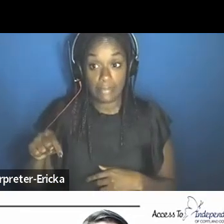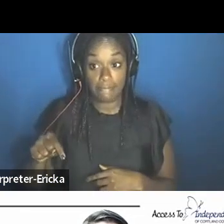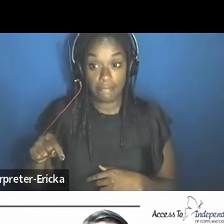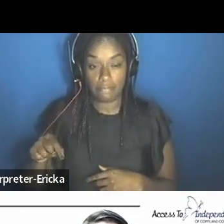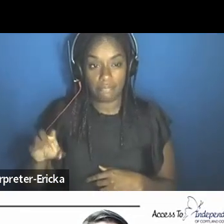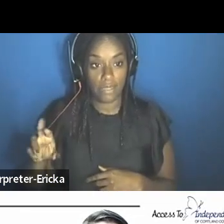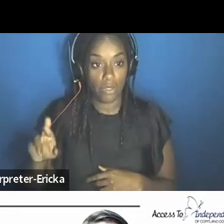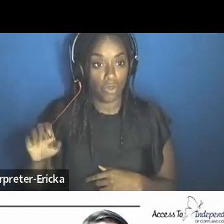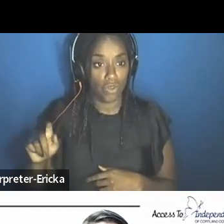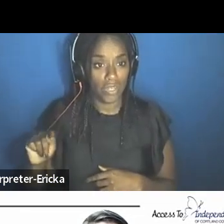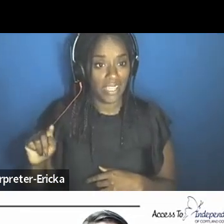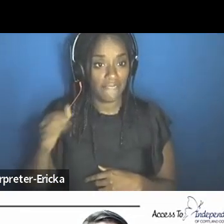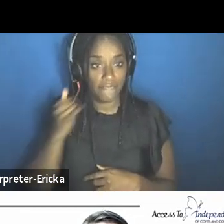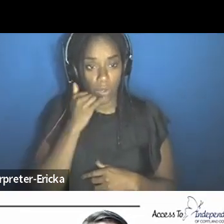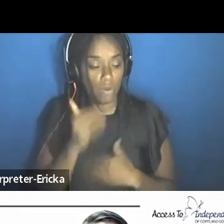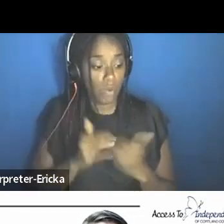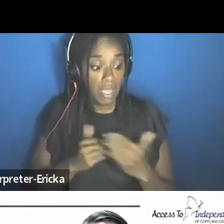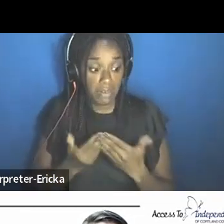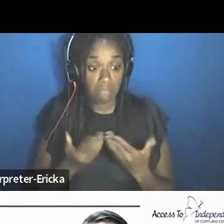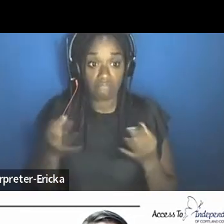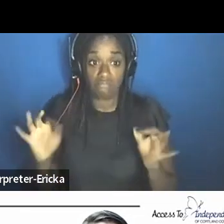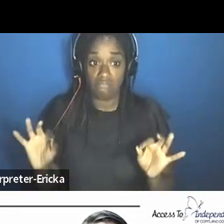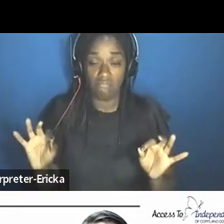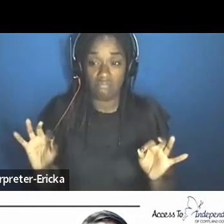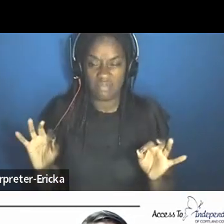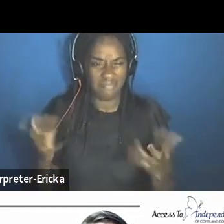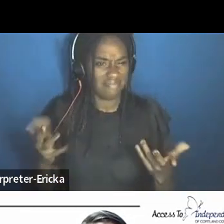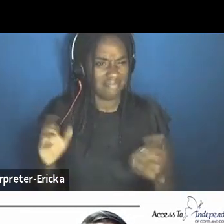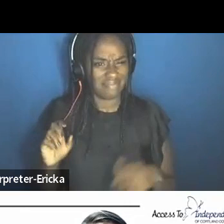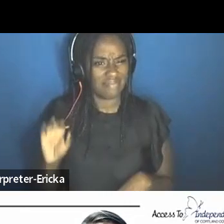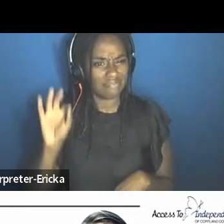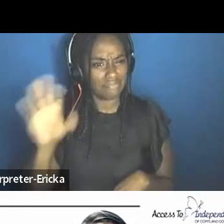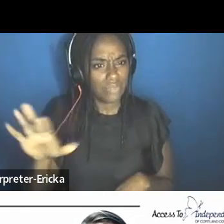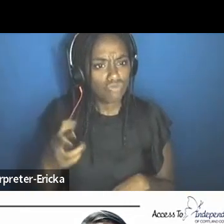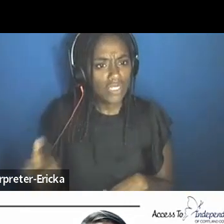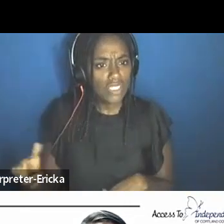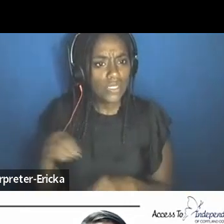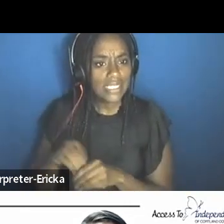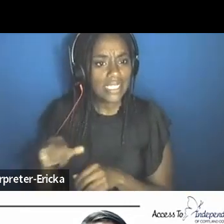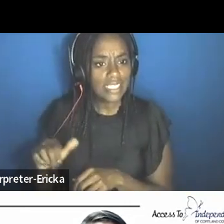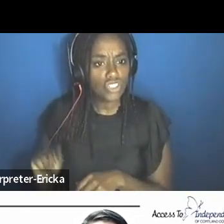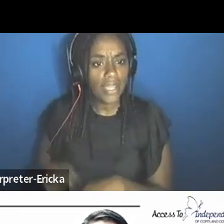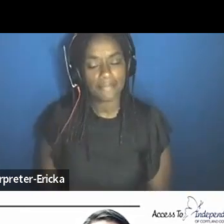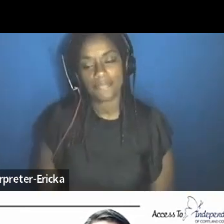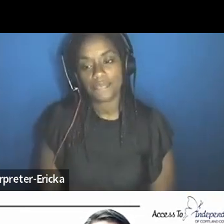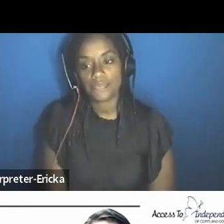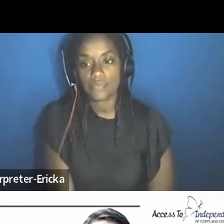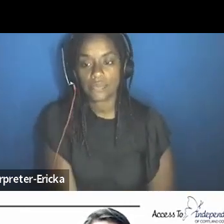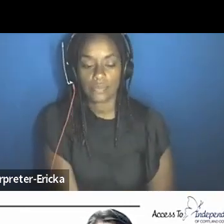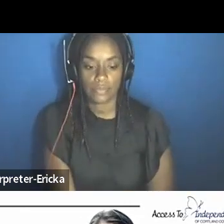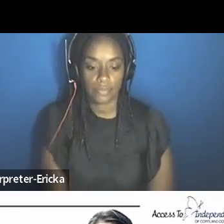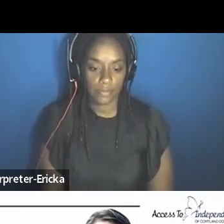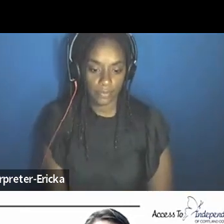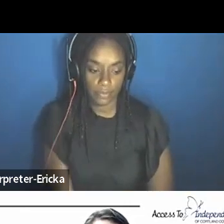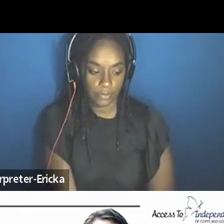Cricket or whatever phone has worked really well for people, like put those resources in the chat, because those things, sometimes we have the